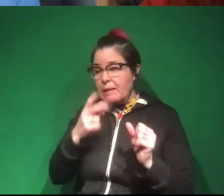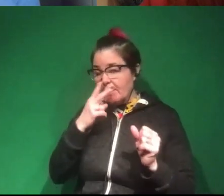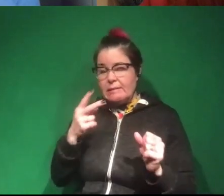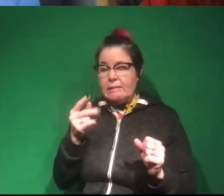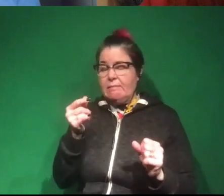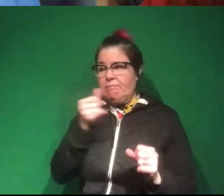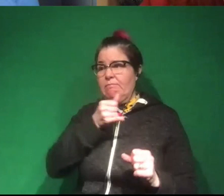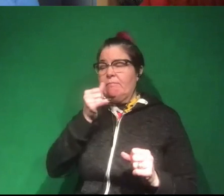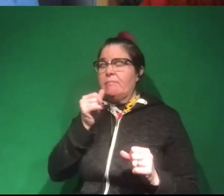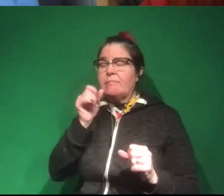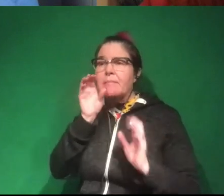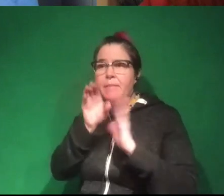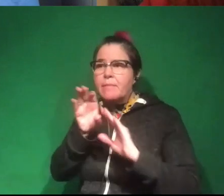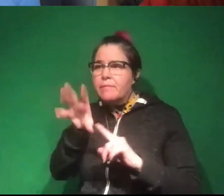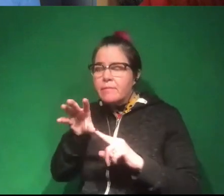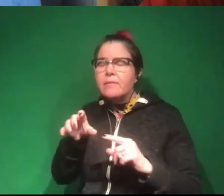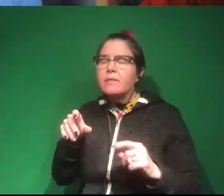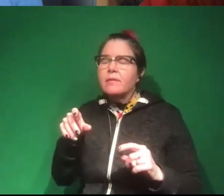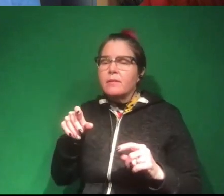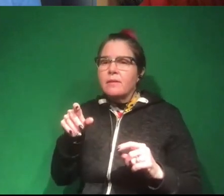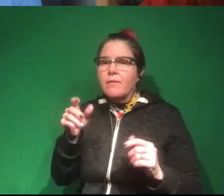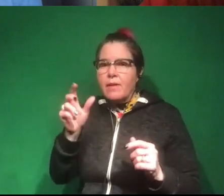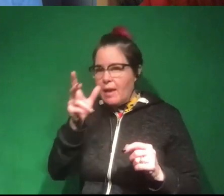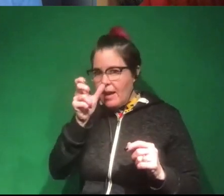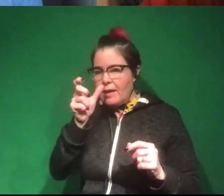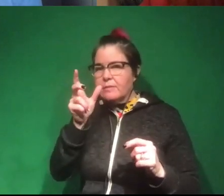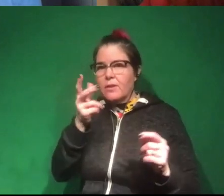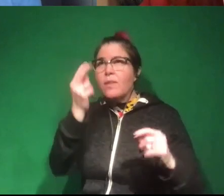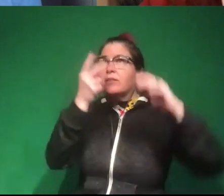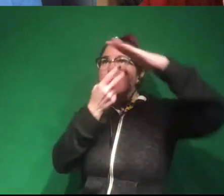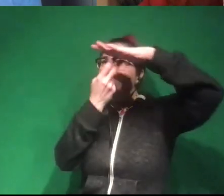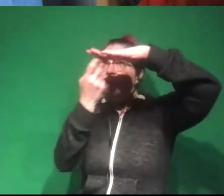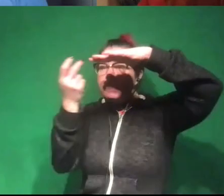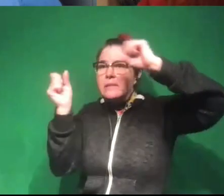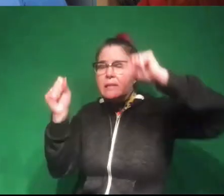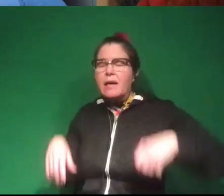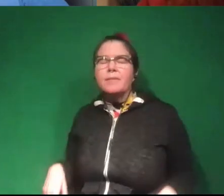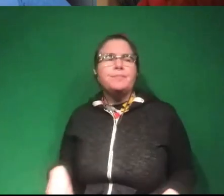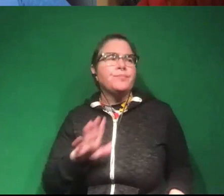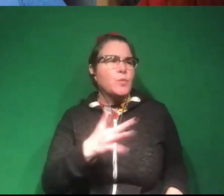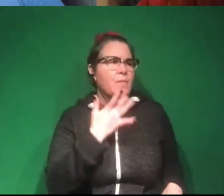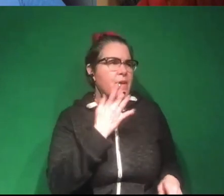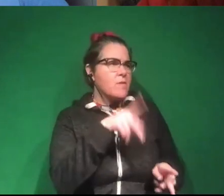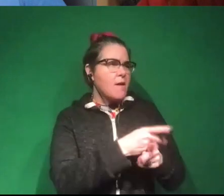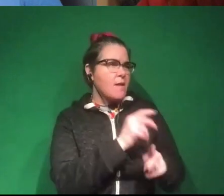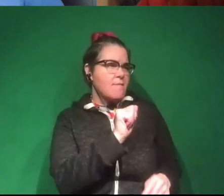ants carrying things while they're standing on the ceiling. Awesome. What's your favorite type of